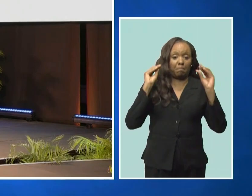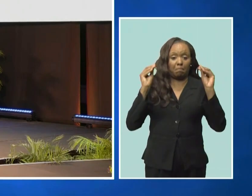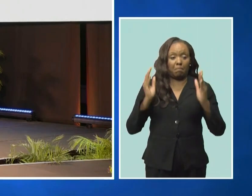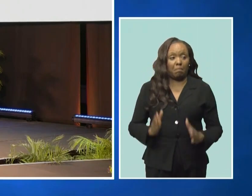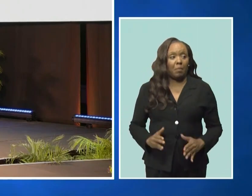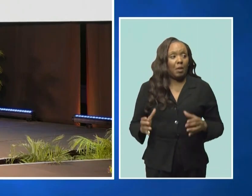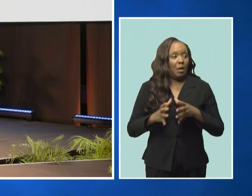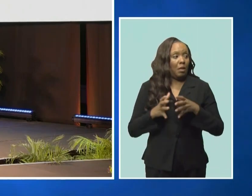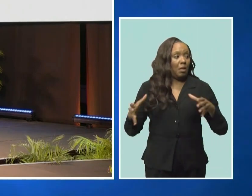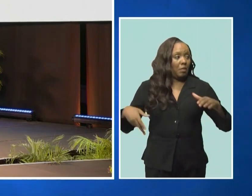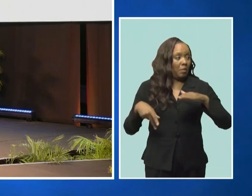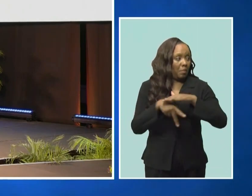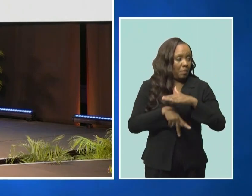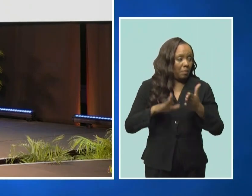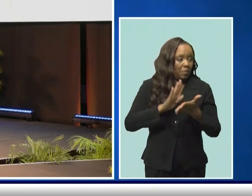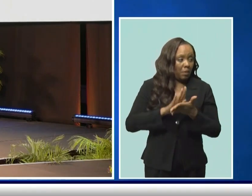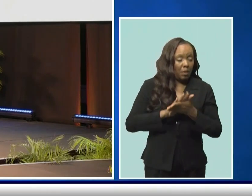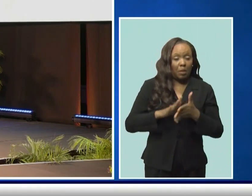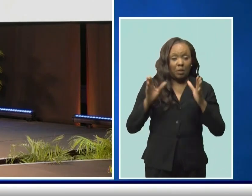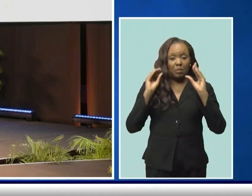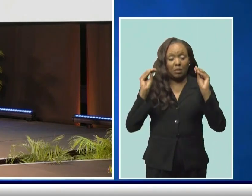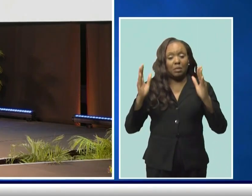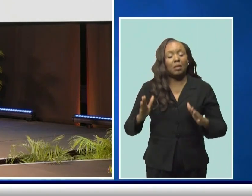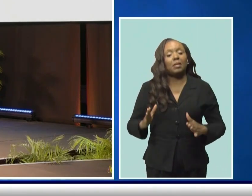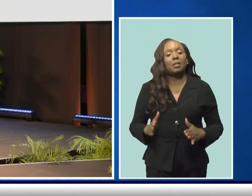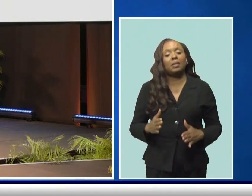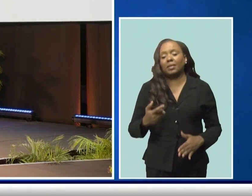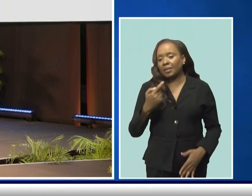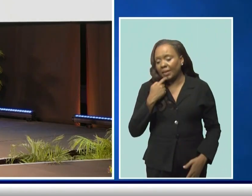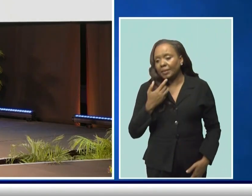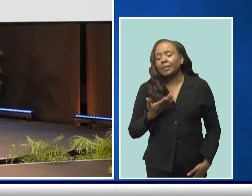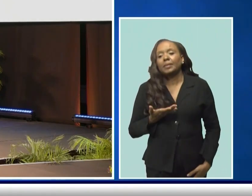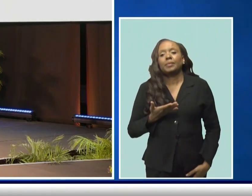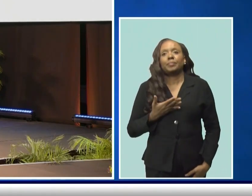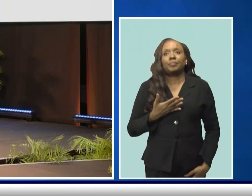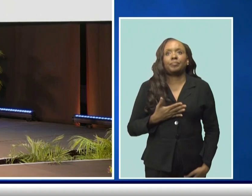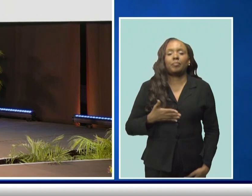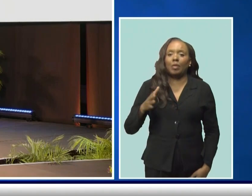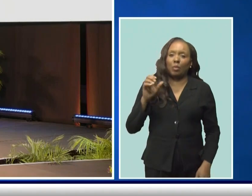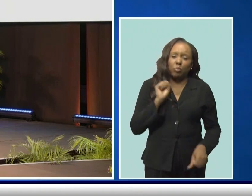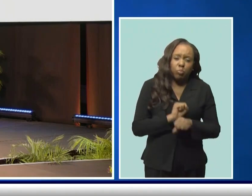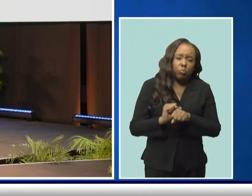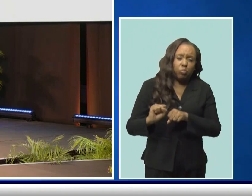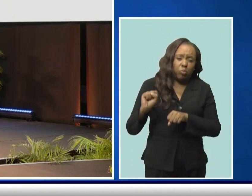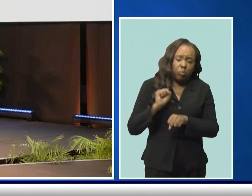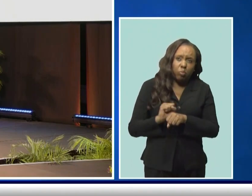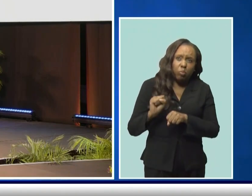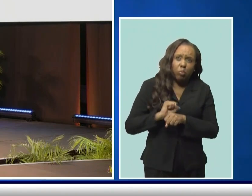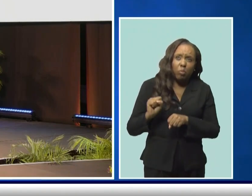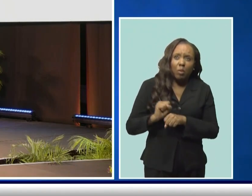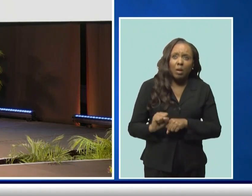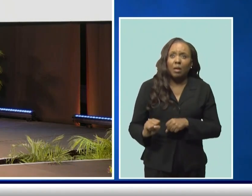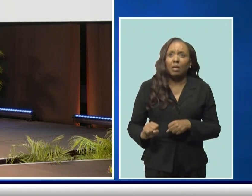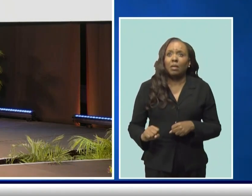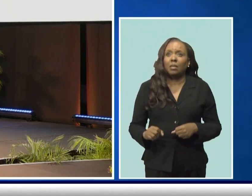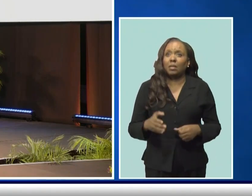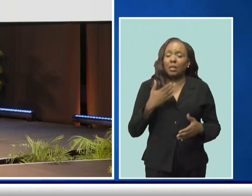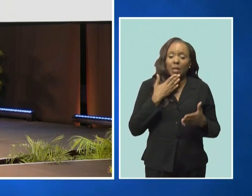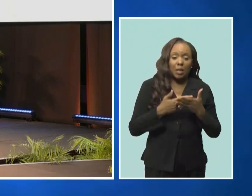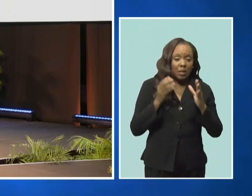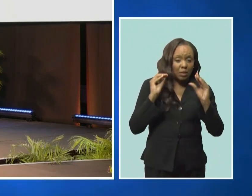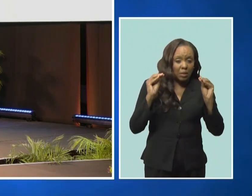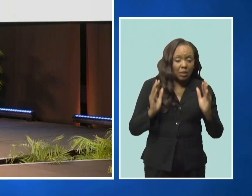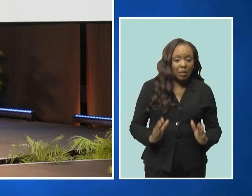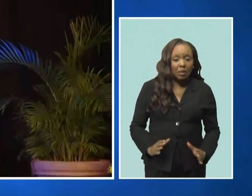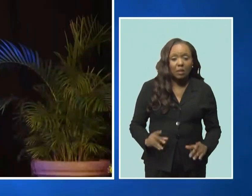our primary teachers admitted, that they worked hard, they were good teachers, but some